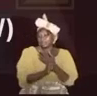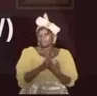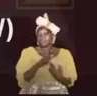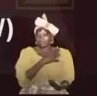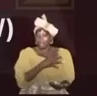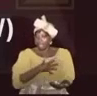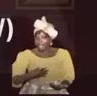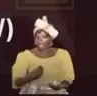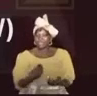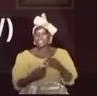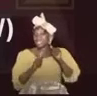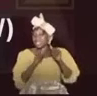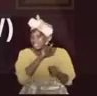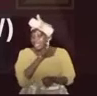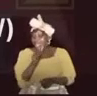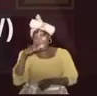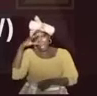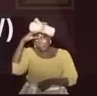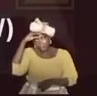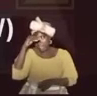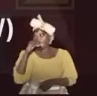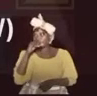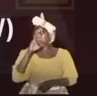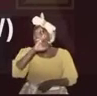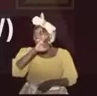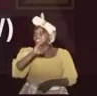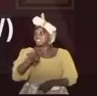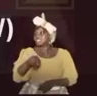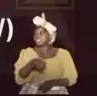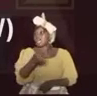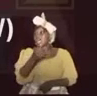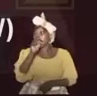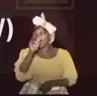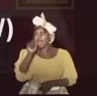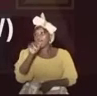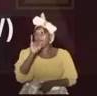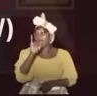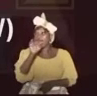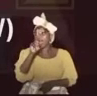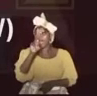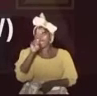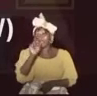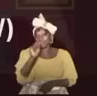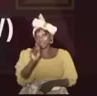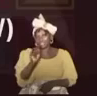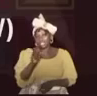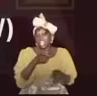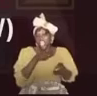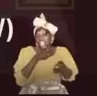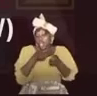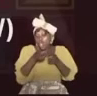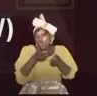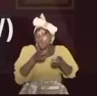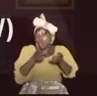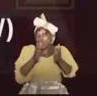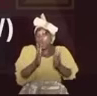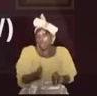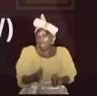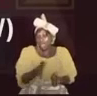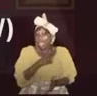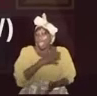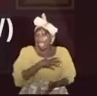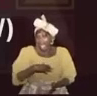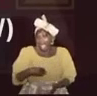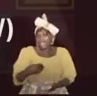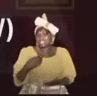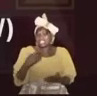there came a man named Jairus, and he was a ruler in the synagogue, the Bible says, and that he fell at